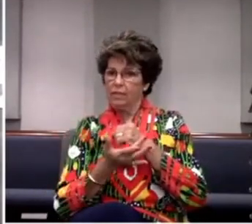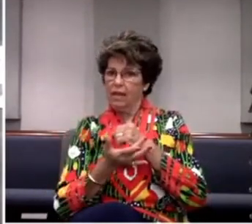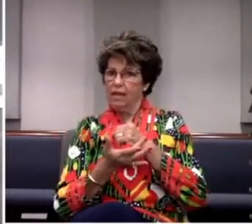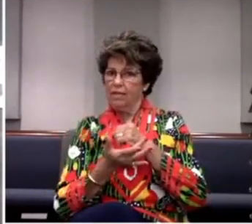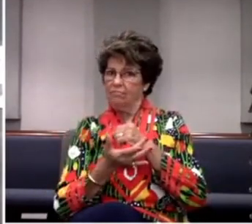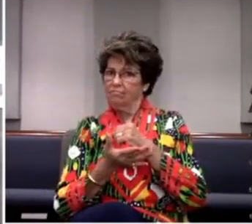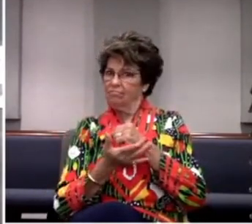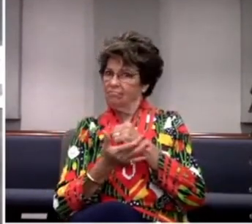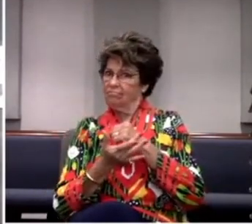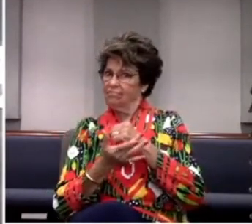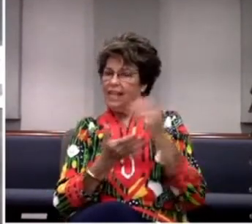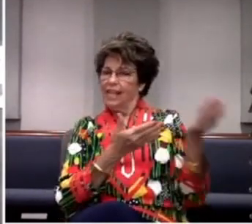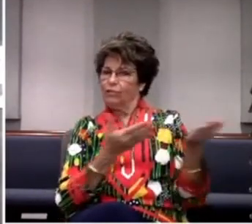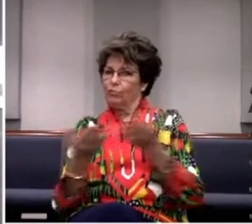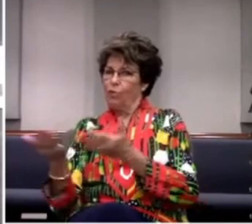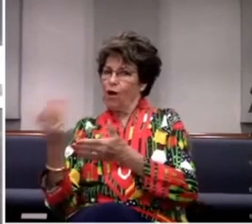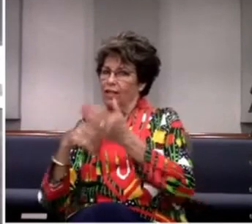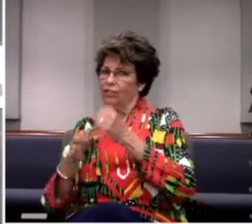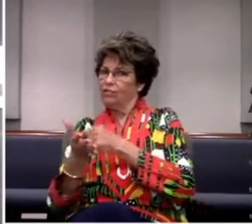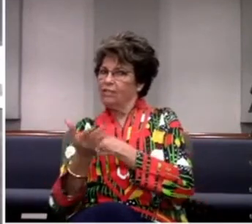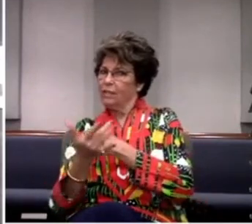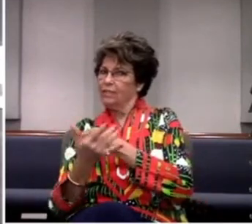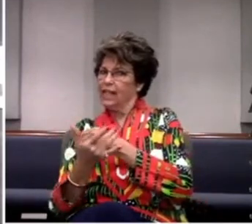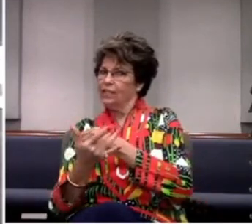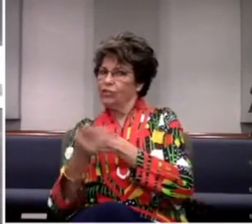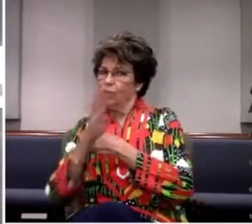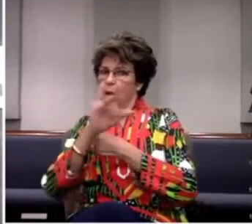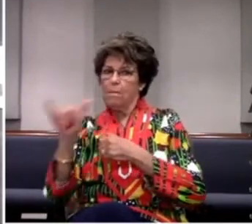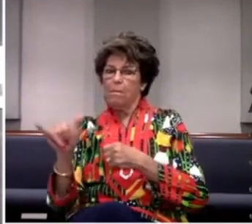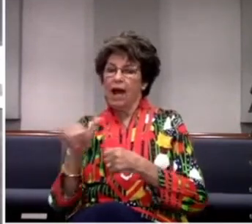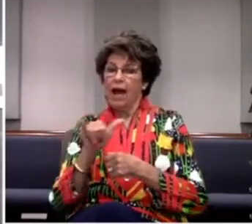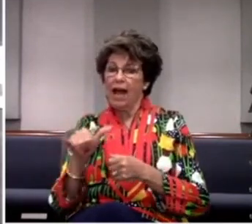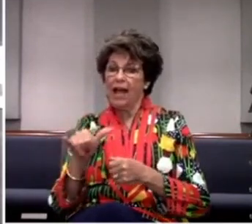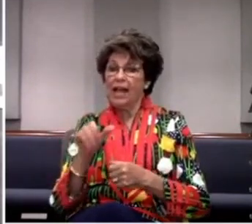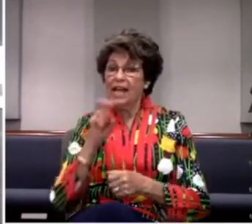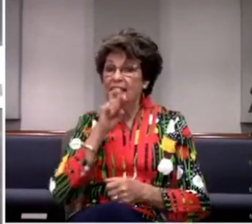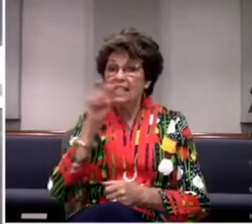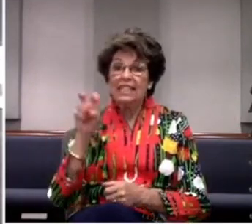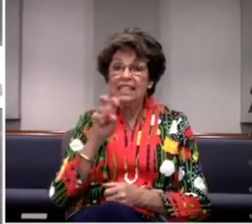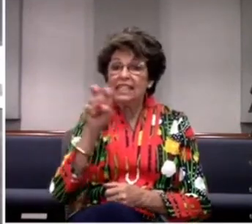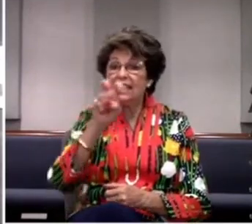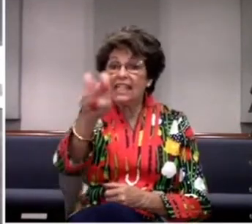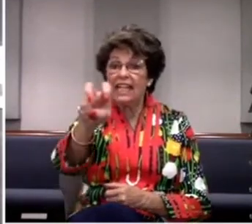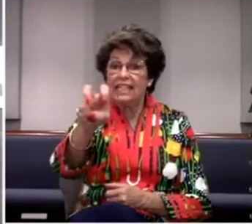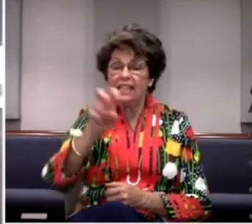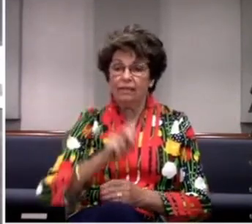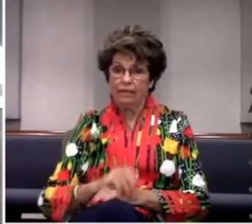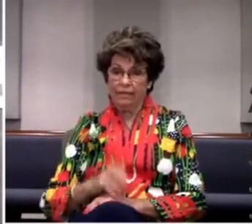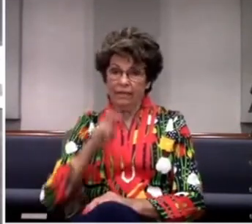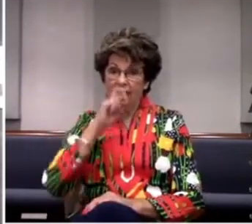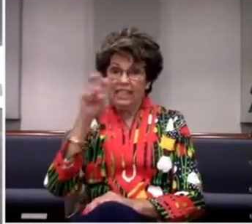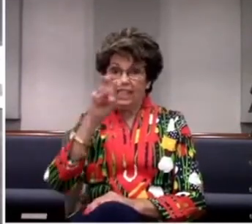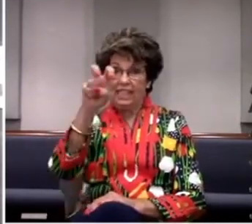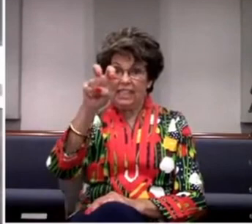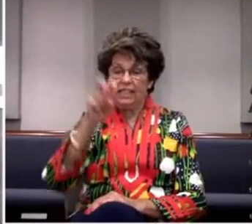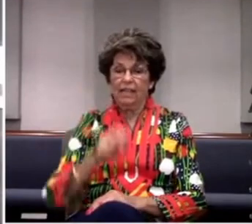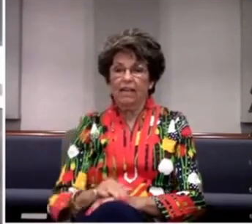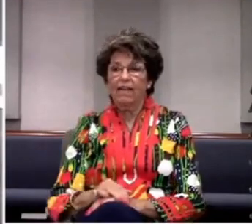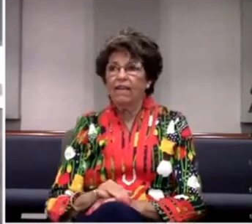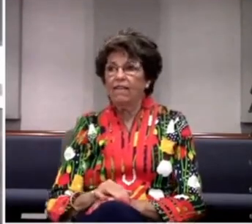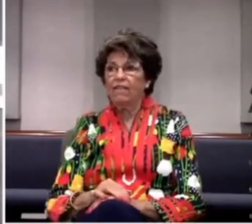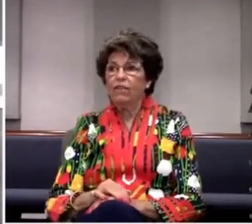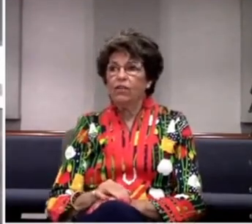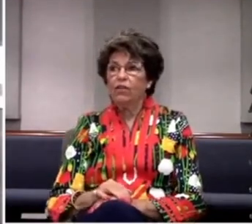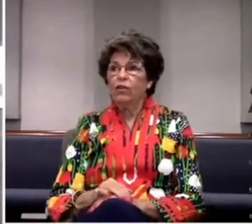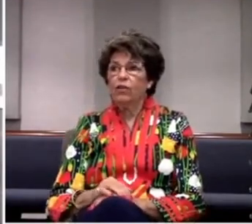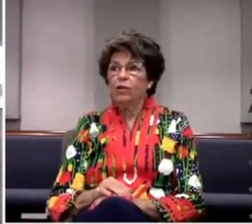into temptation by a being. In Genesis chapter 3, you have the first demon possession of the